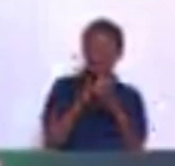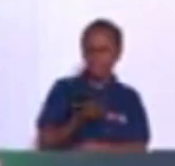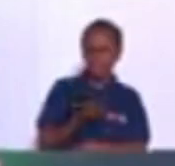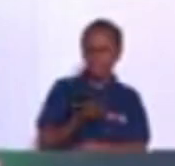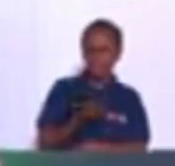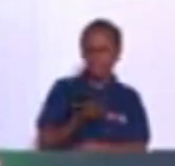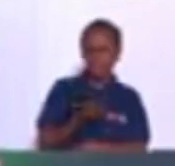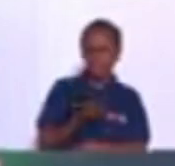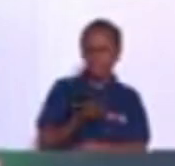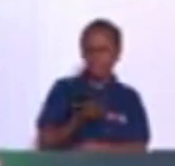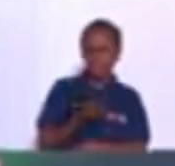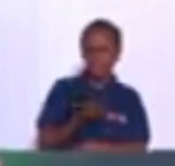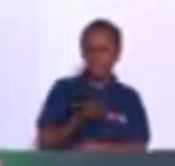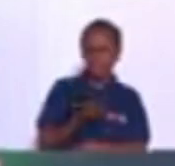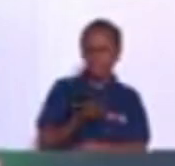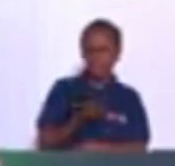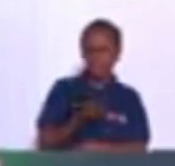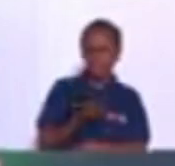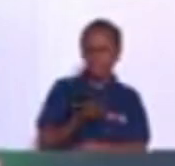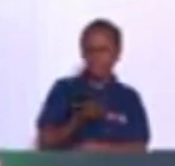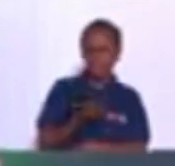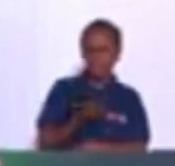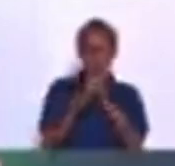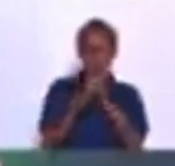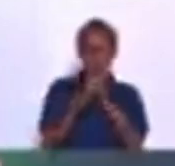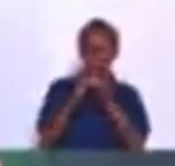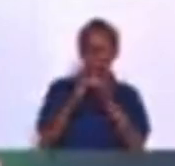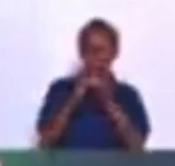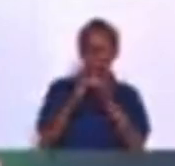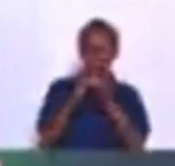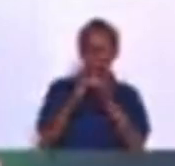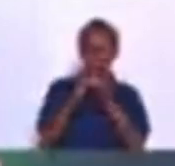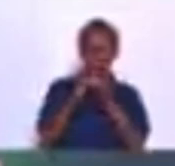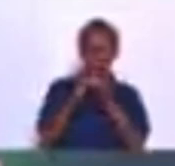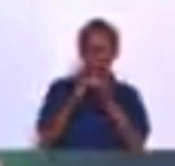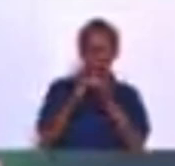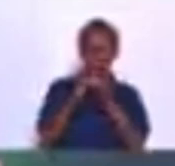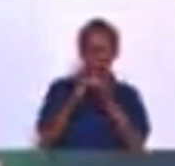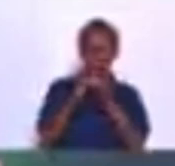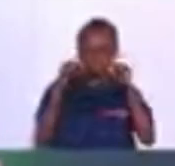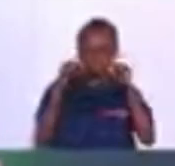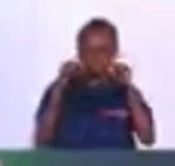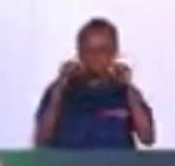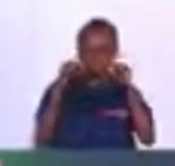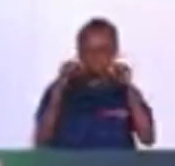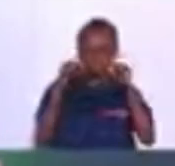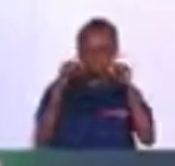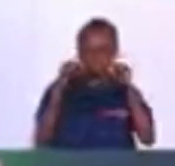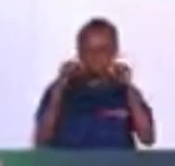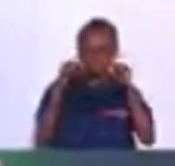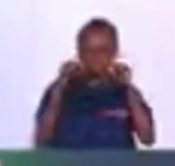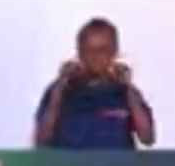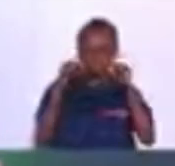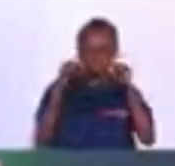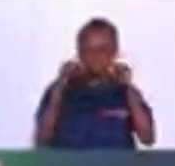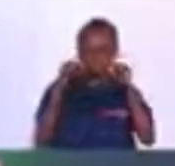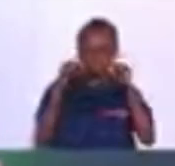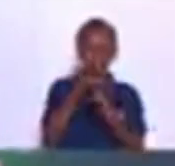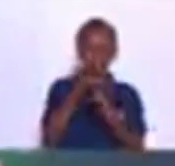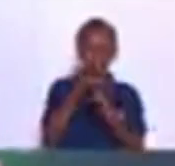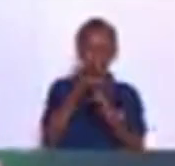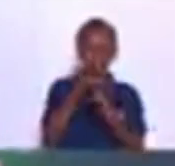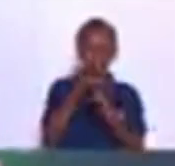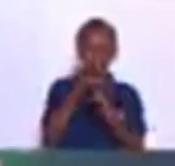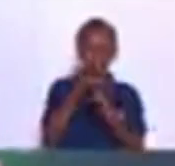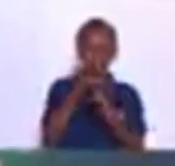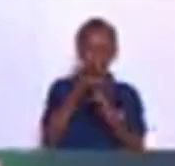be angry, O Lord. We pray that you are going to help us, even as we listen today, to know what it is that we need to do as individuals